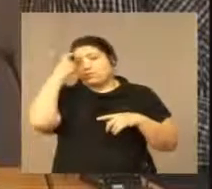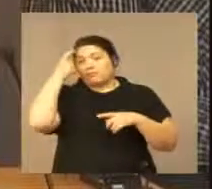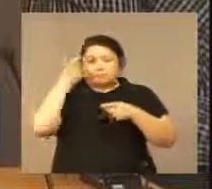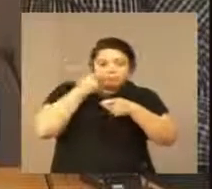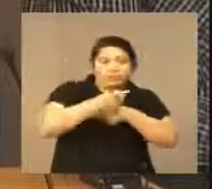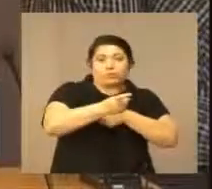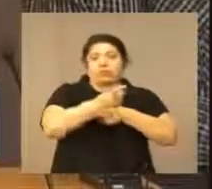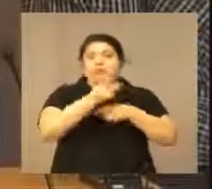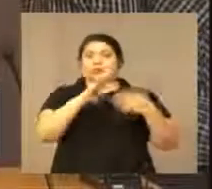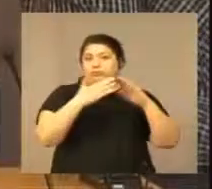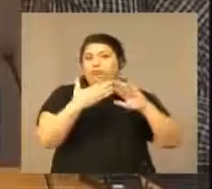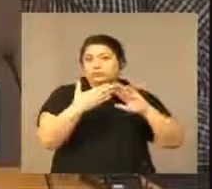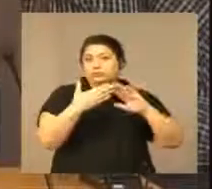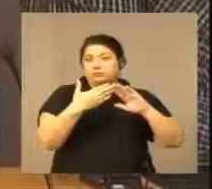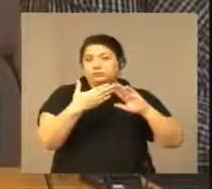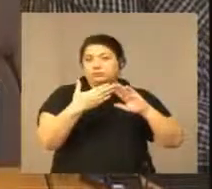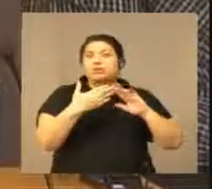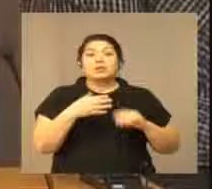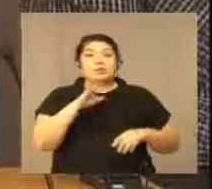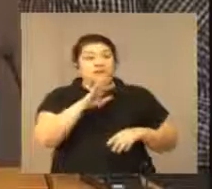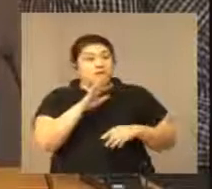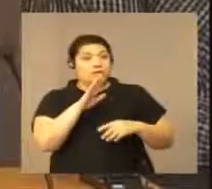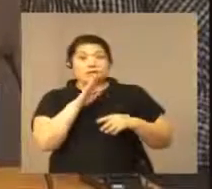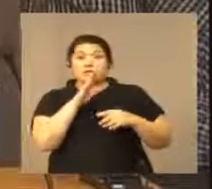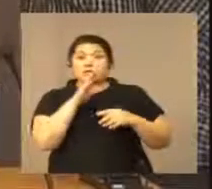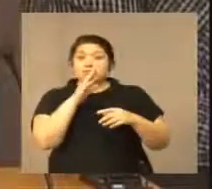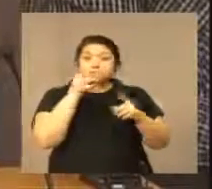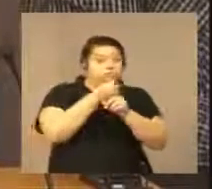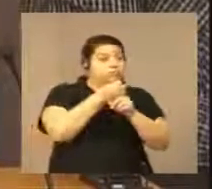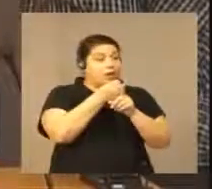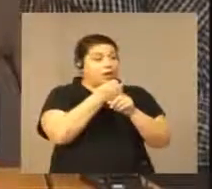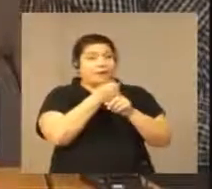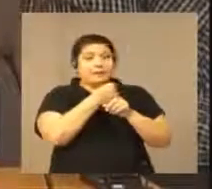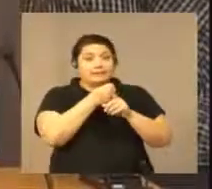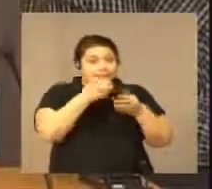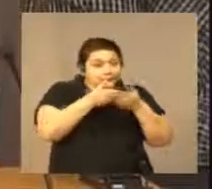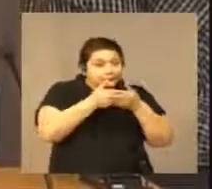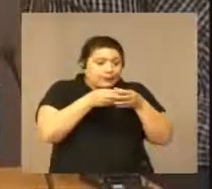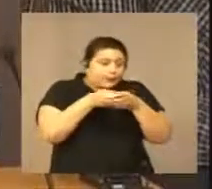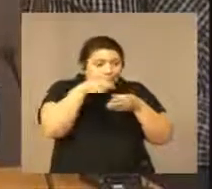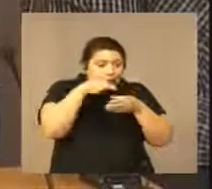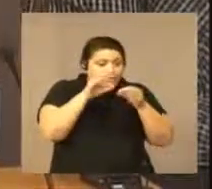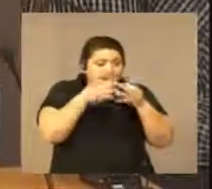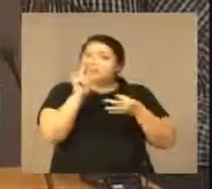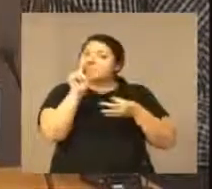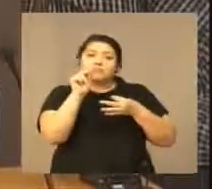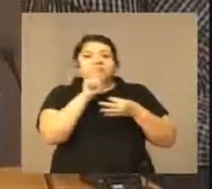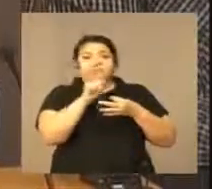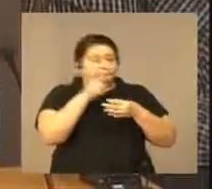event that affects not only the family but the whole community. And